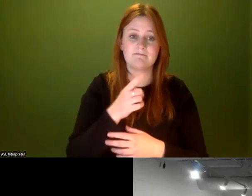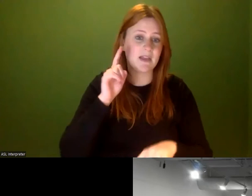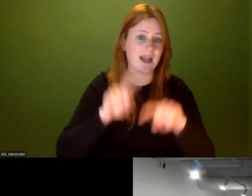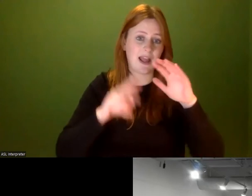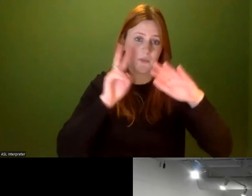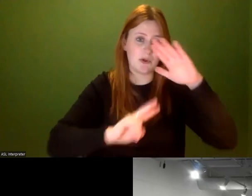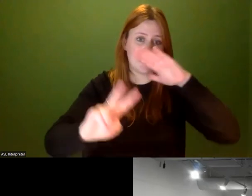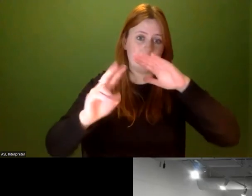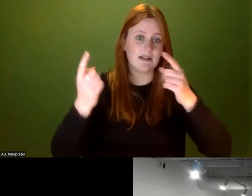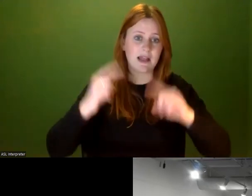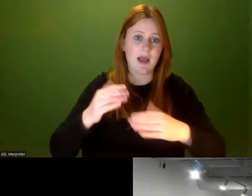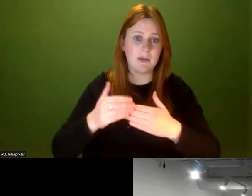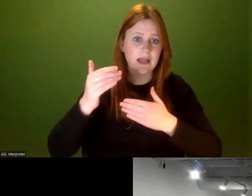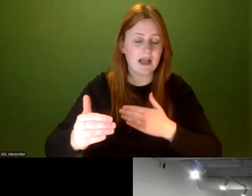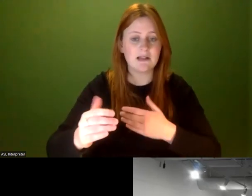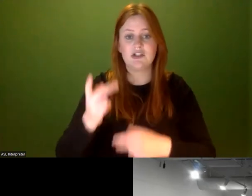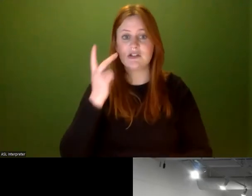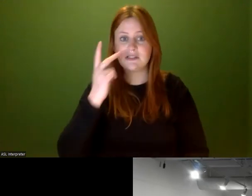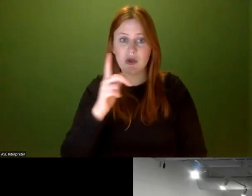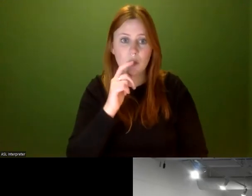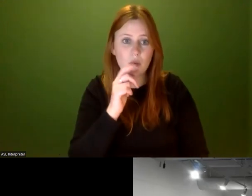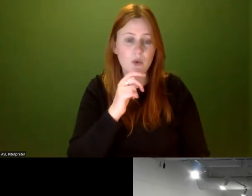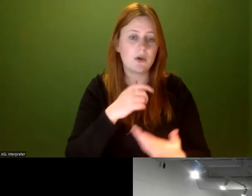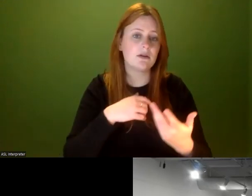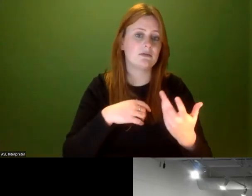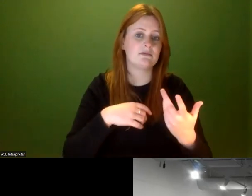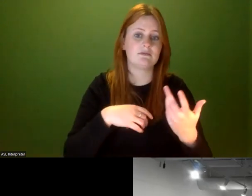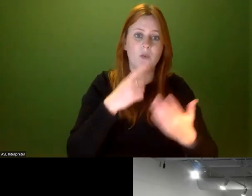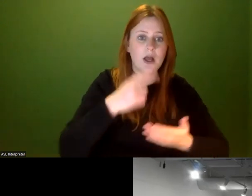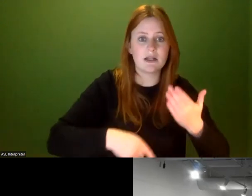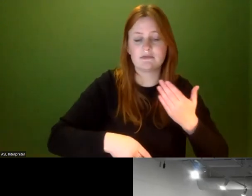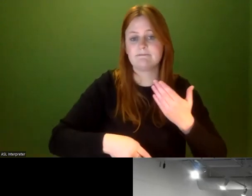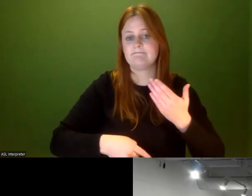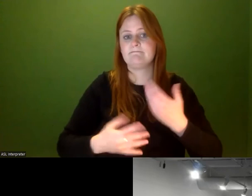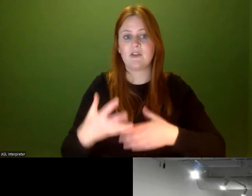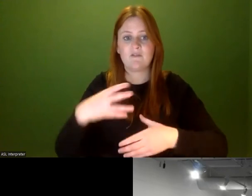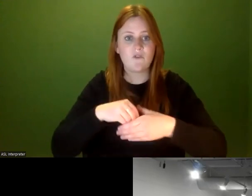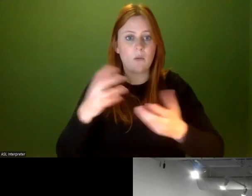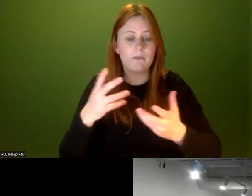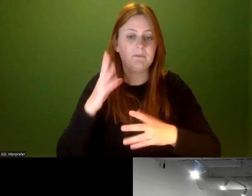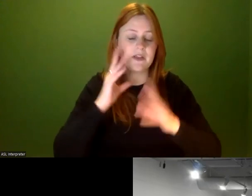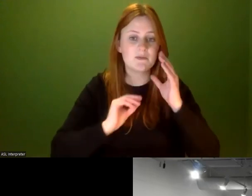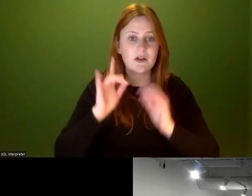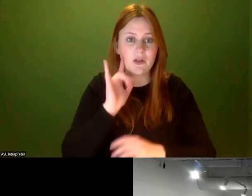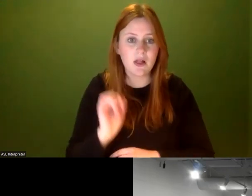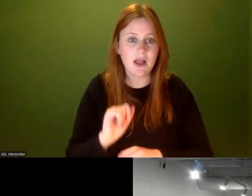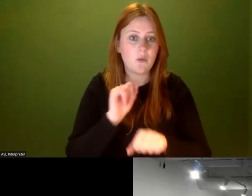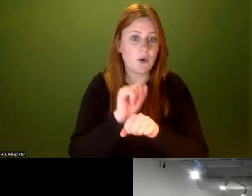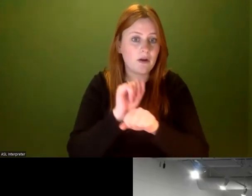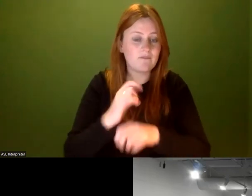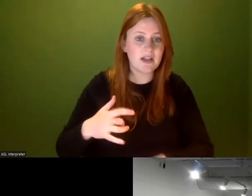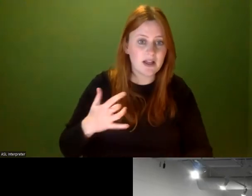there, what you're going to see, who you meet, what you encounter, what the working conditions are.